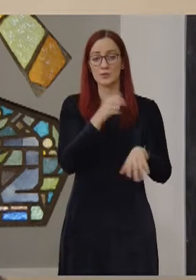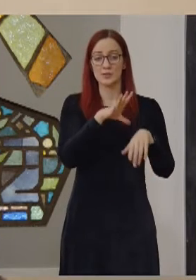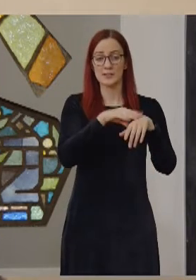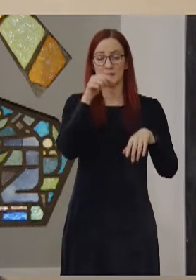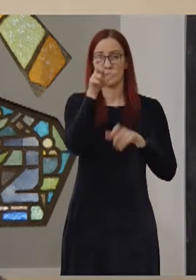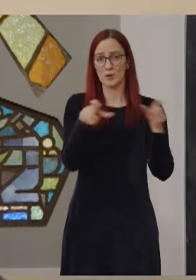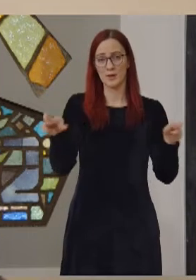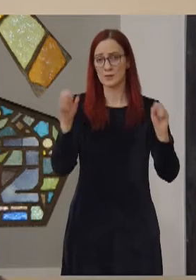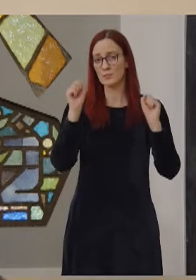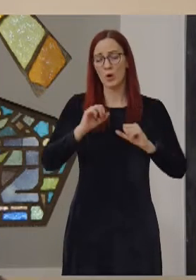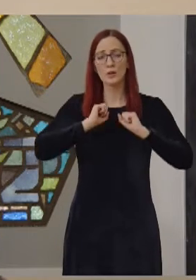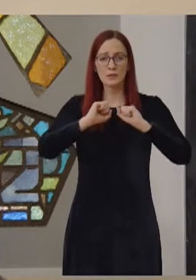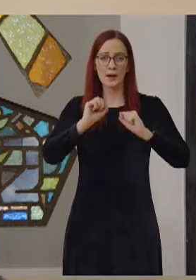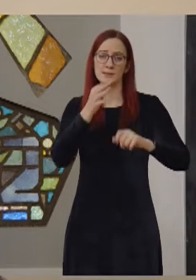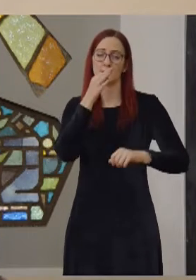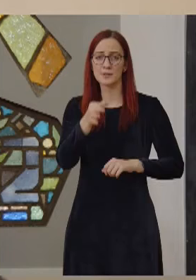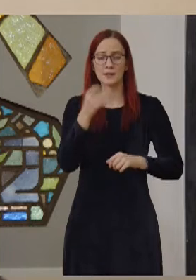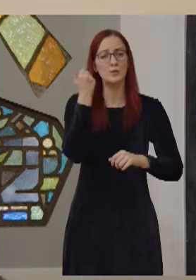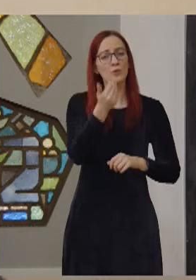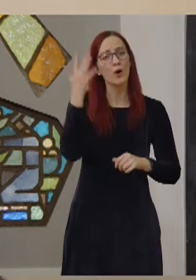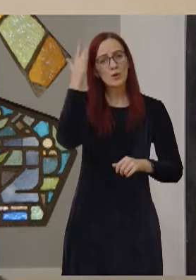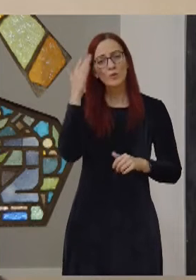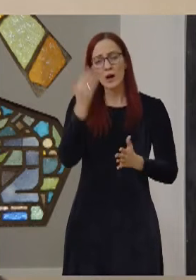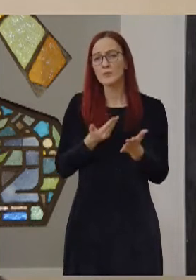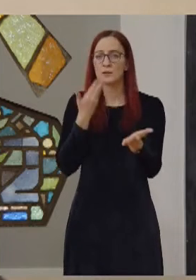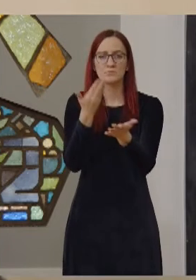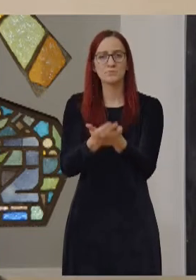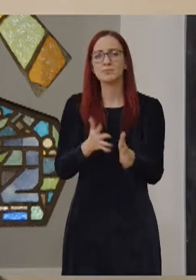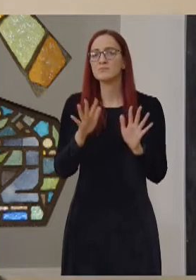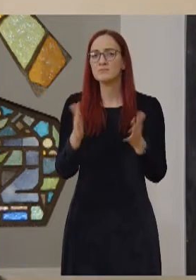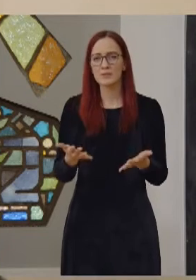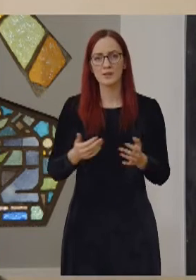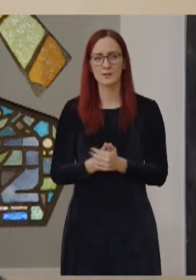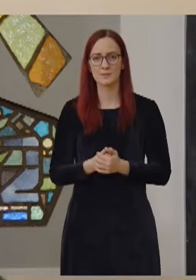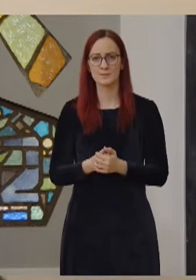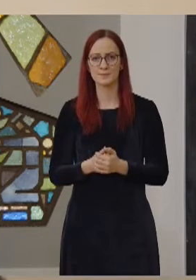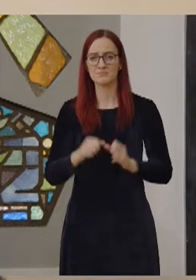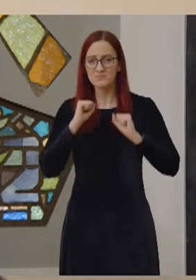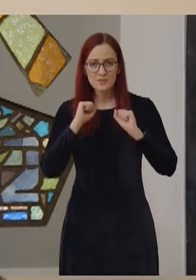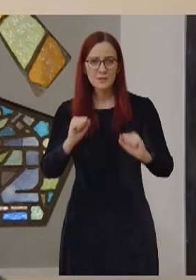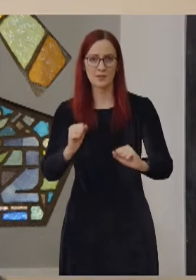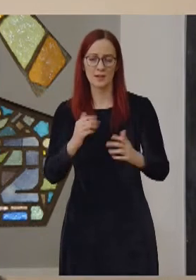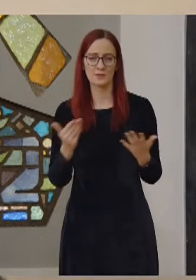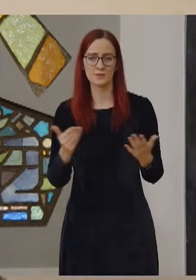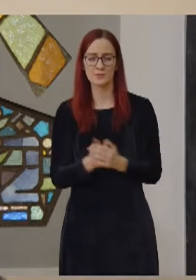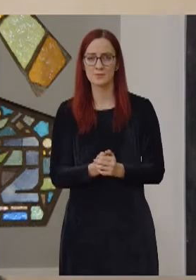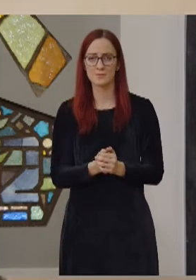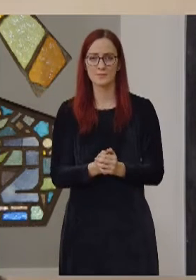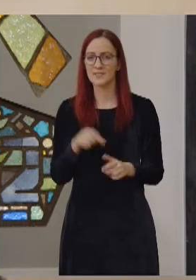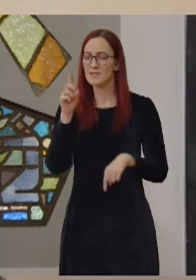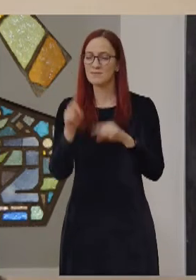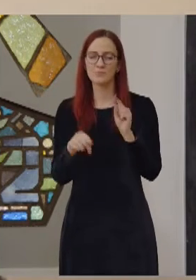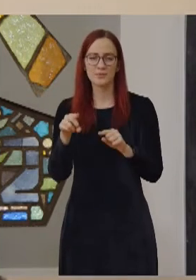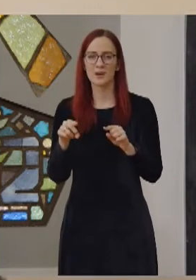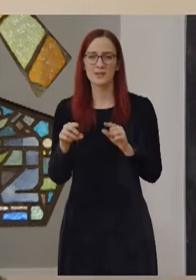was broadcast. I believe that we need a very open debate that to be broadcast live